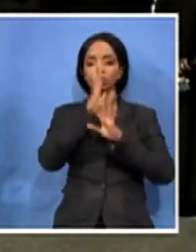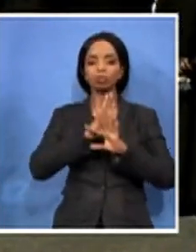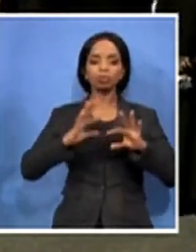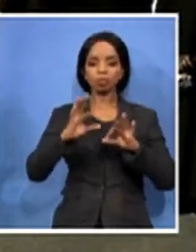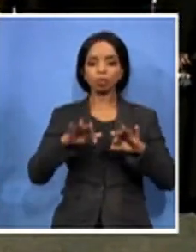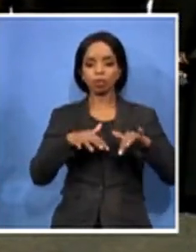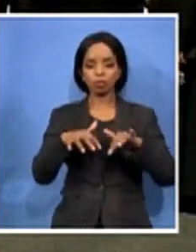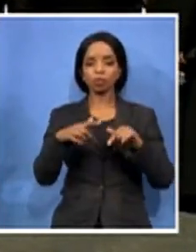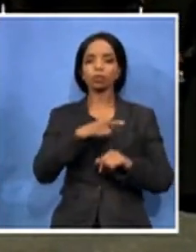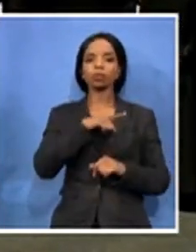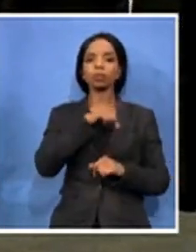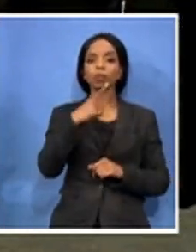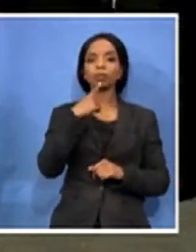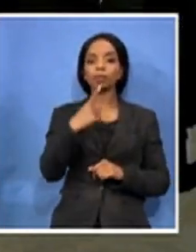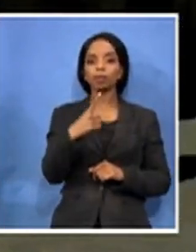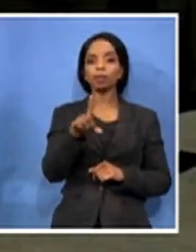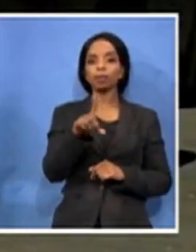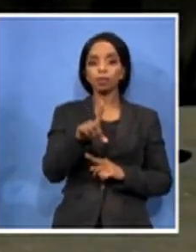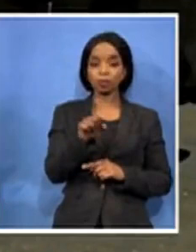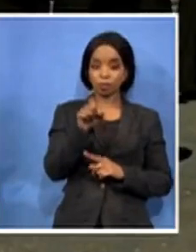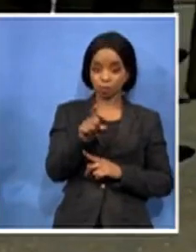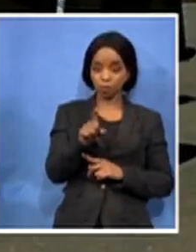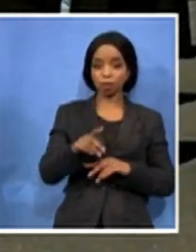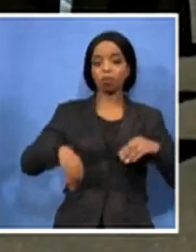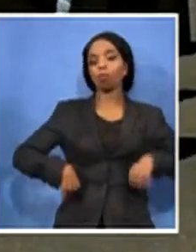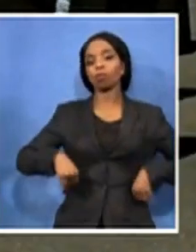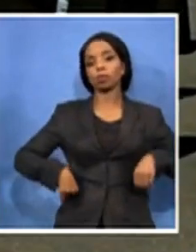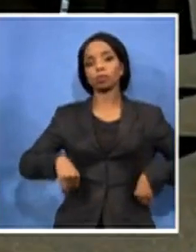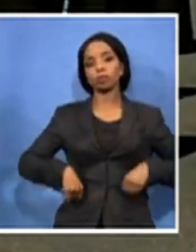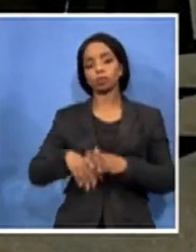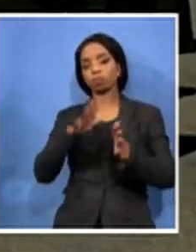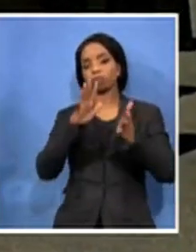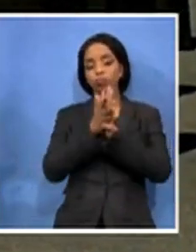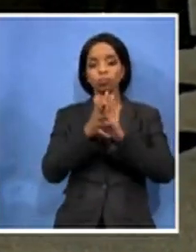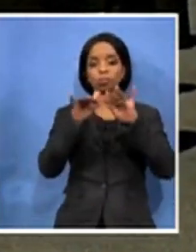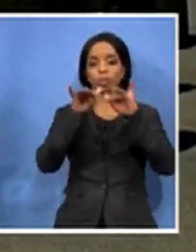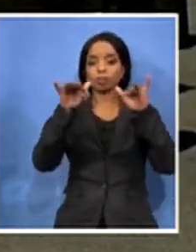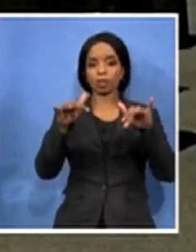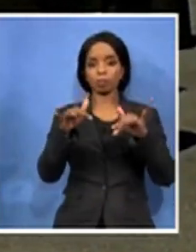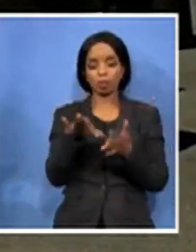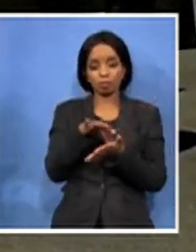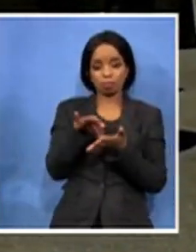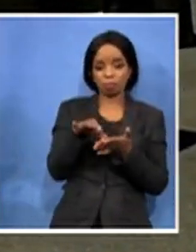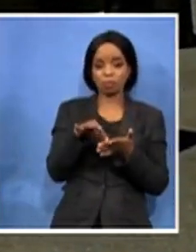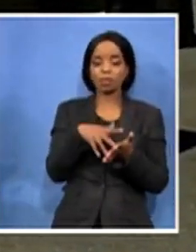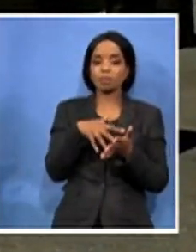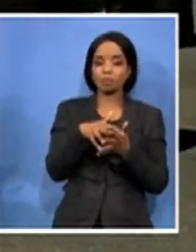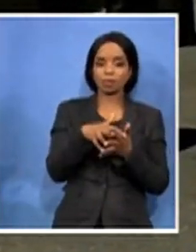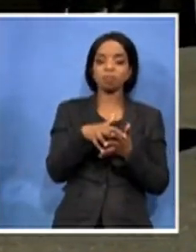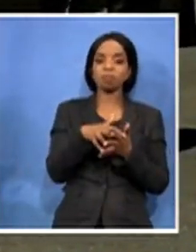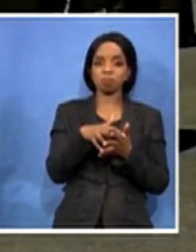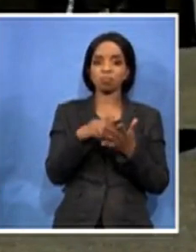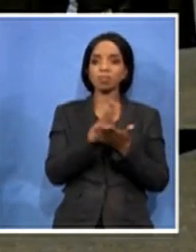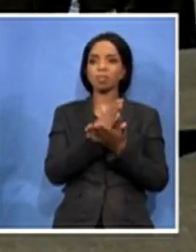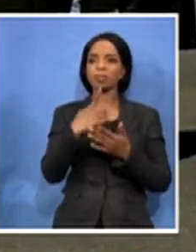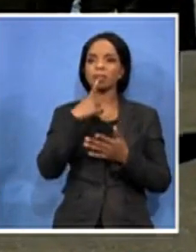vulnerable, others saying that corruption is a sin. Now, of course, this protest not only happening here today, but also at the union buildings, I